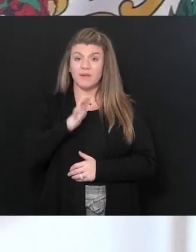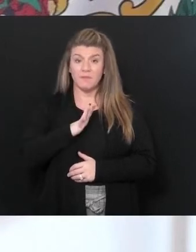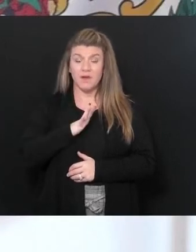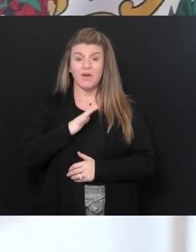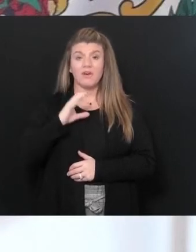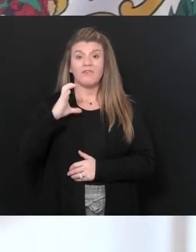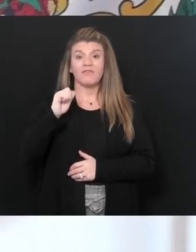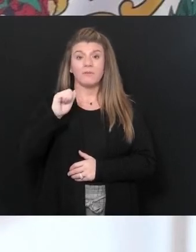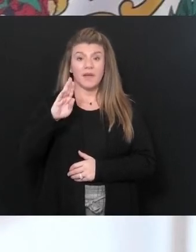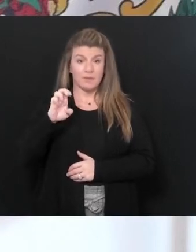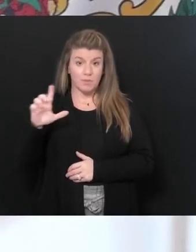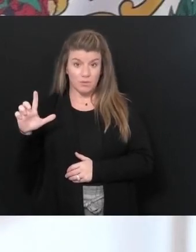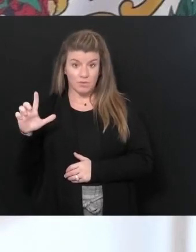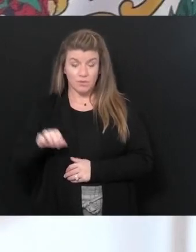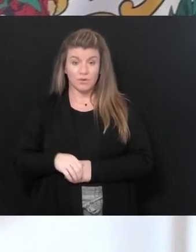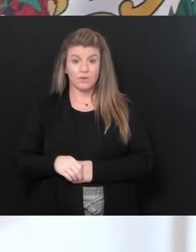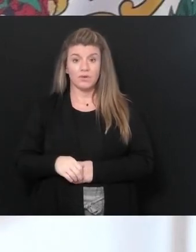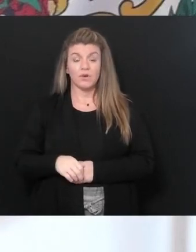from Cabell County.